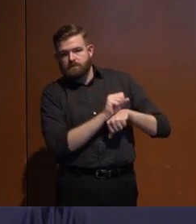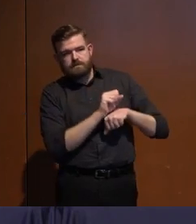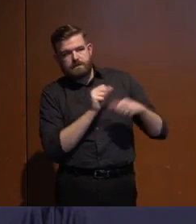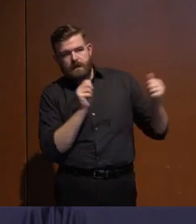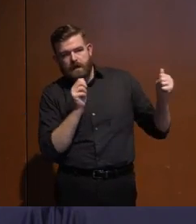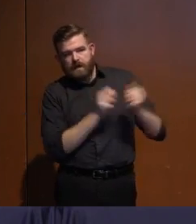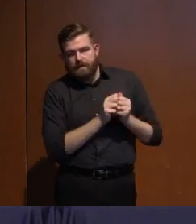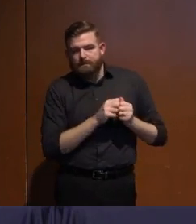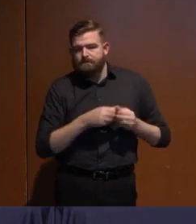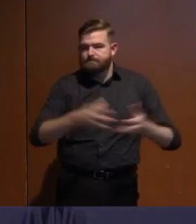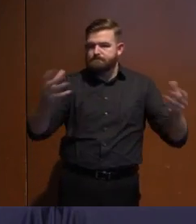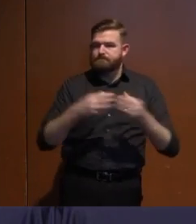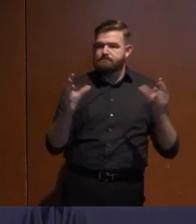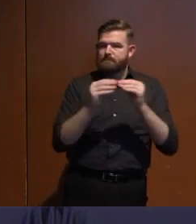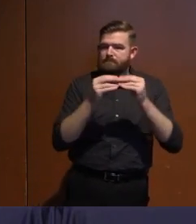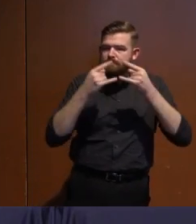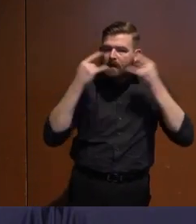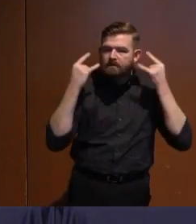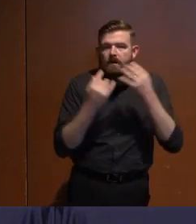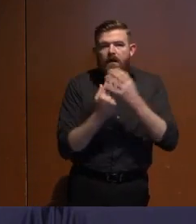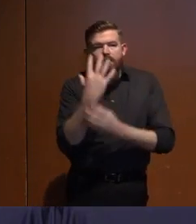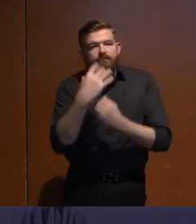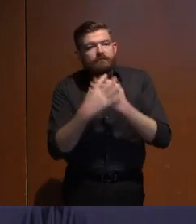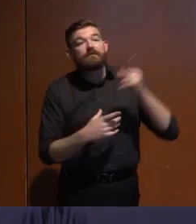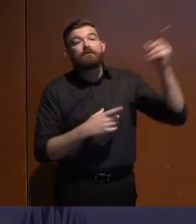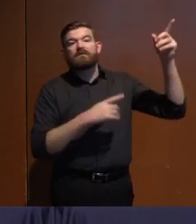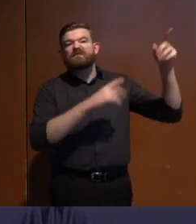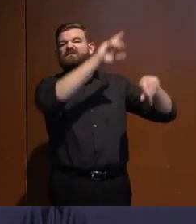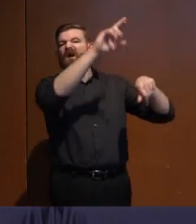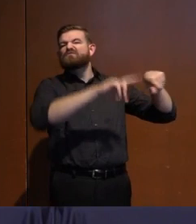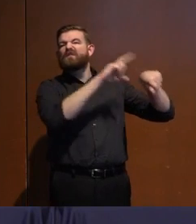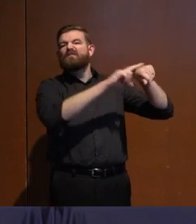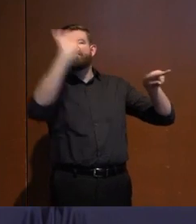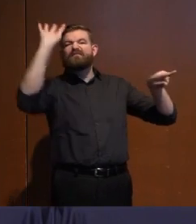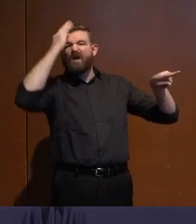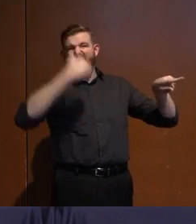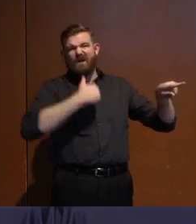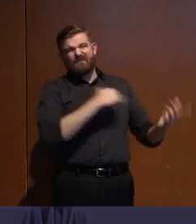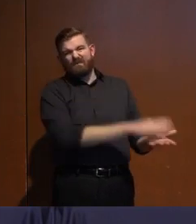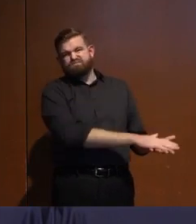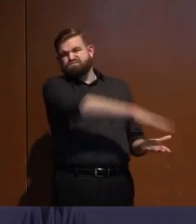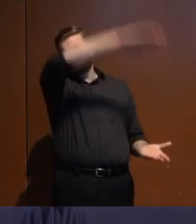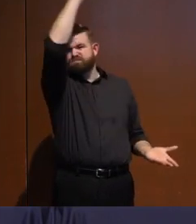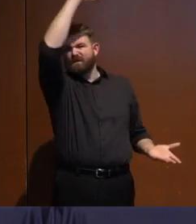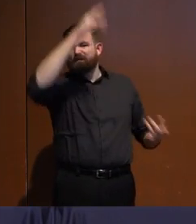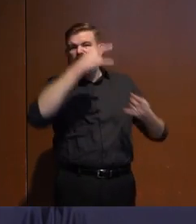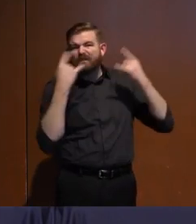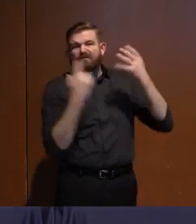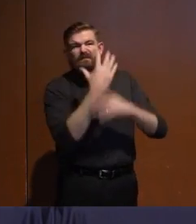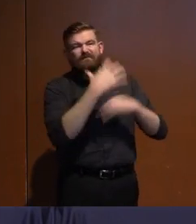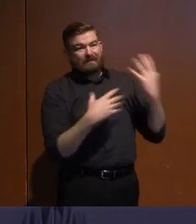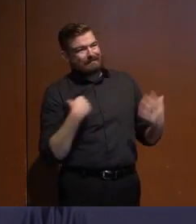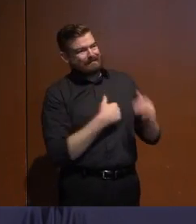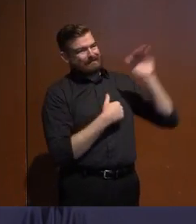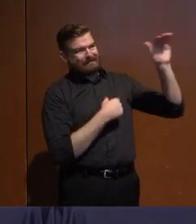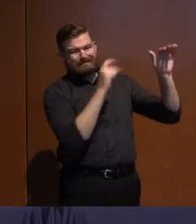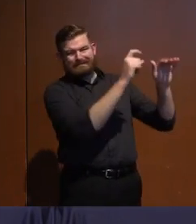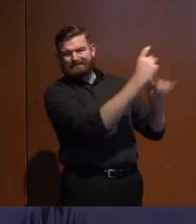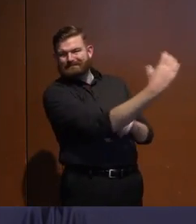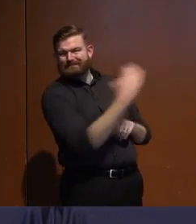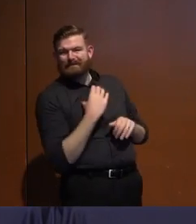national stockpile. We've gotten some of our requests, but not nearly all of what we need, and I won't stop burning up the phone lines to the